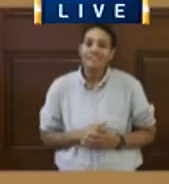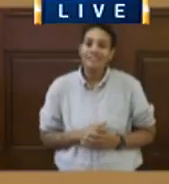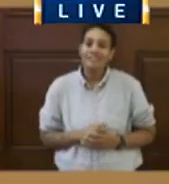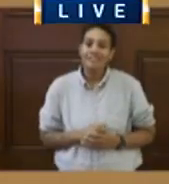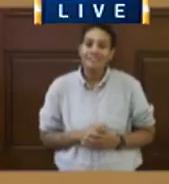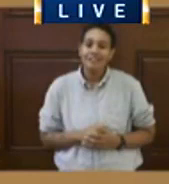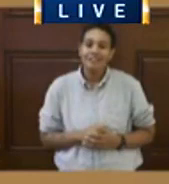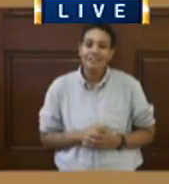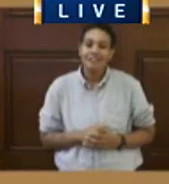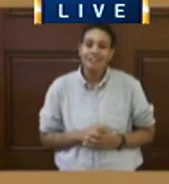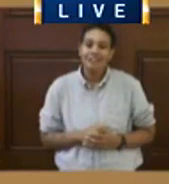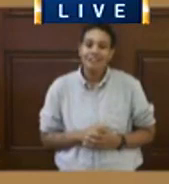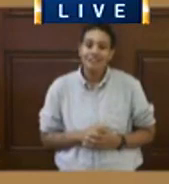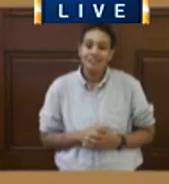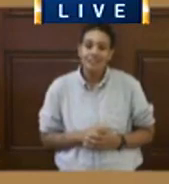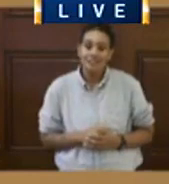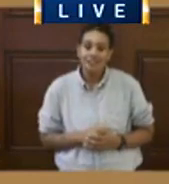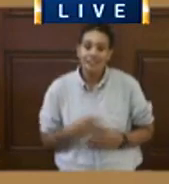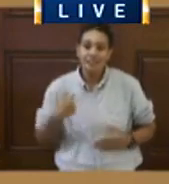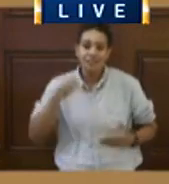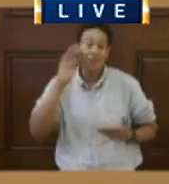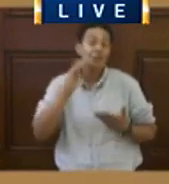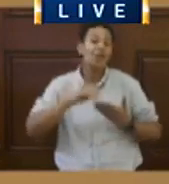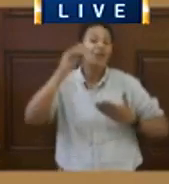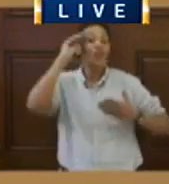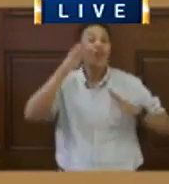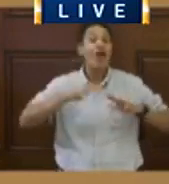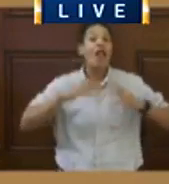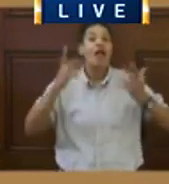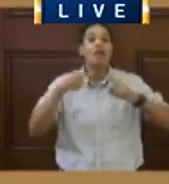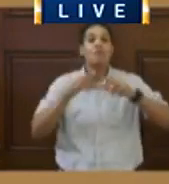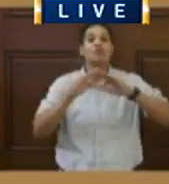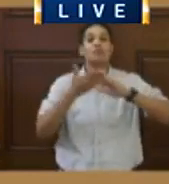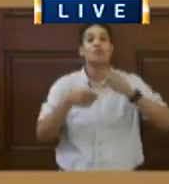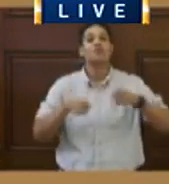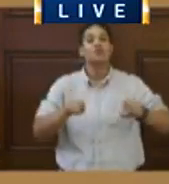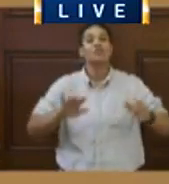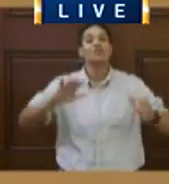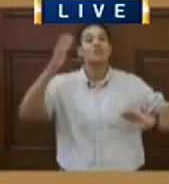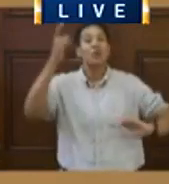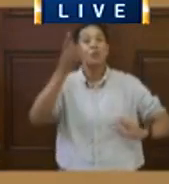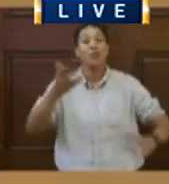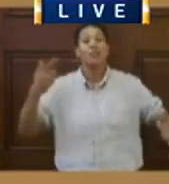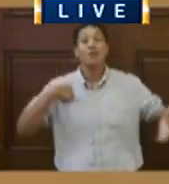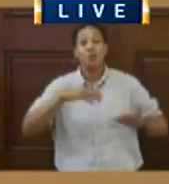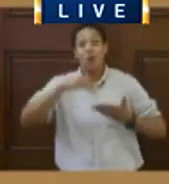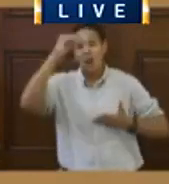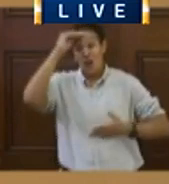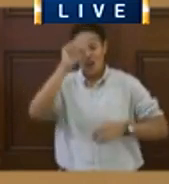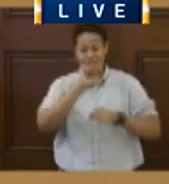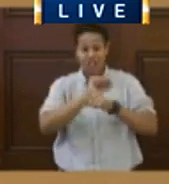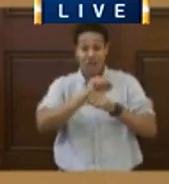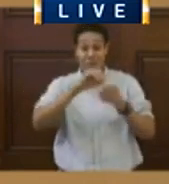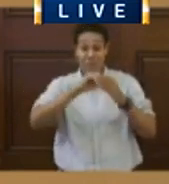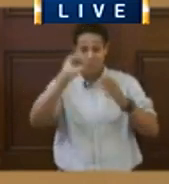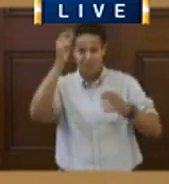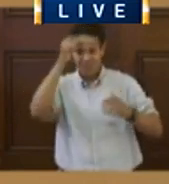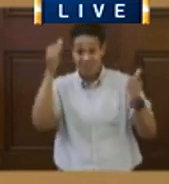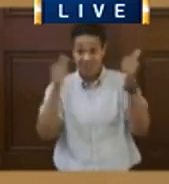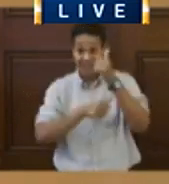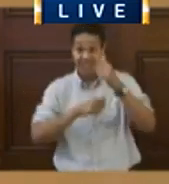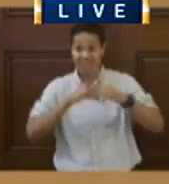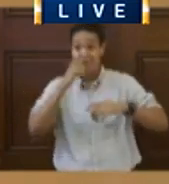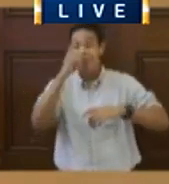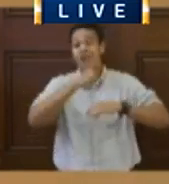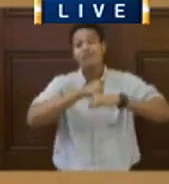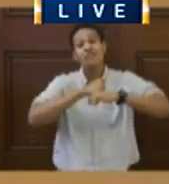this crisis, and one of the things that we learn is that a job in the public sector is one of the most secure jobs